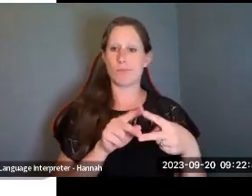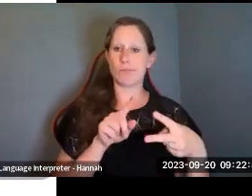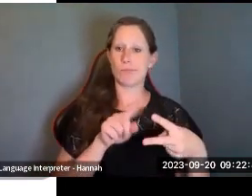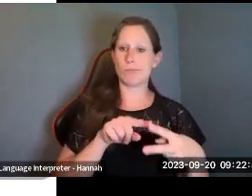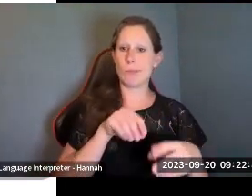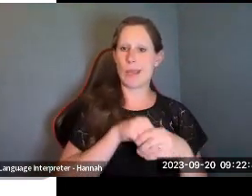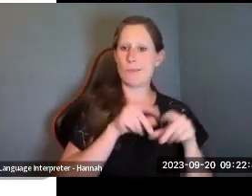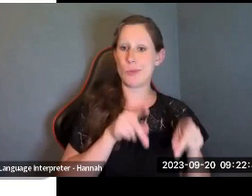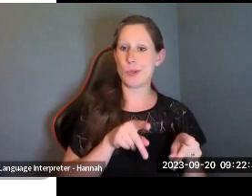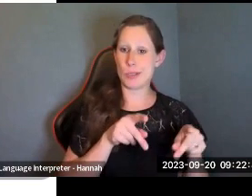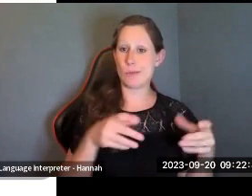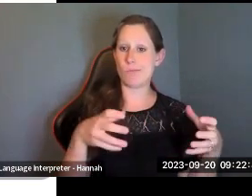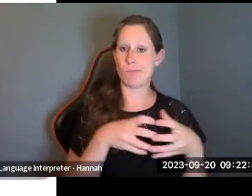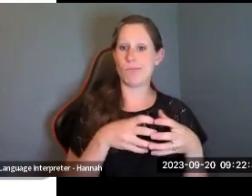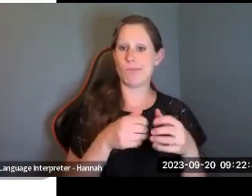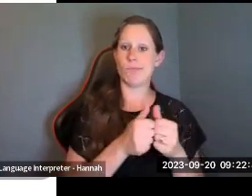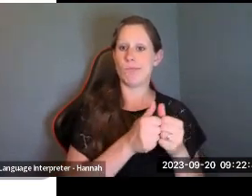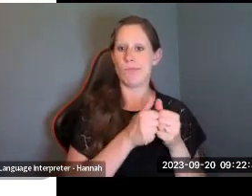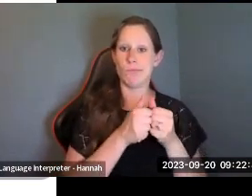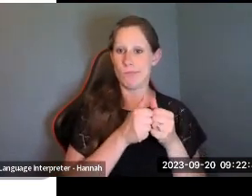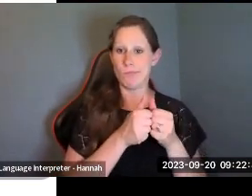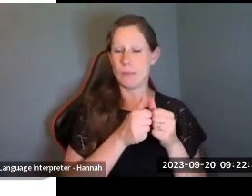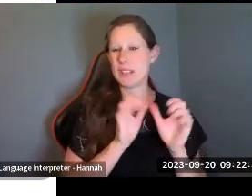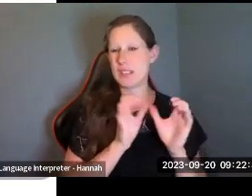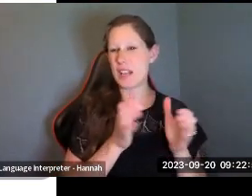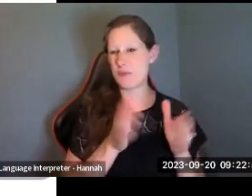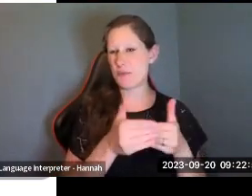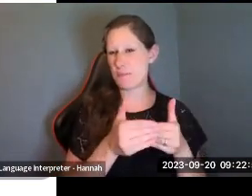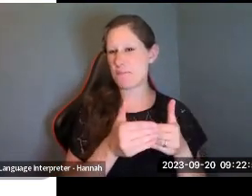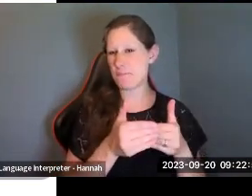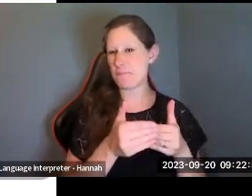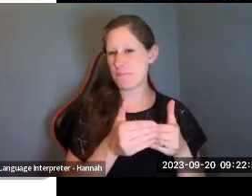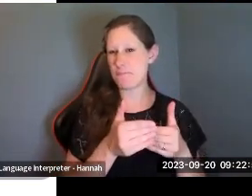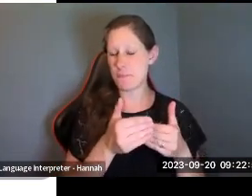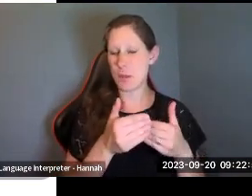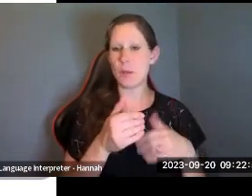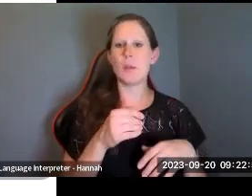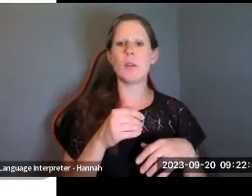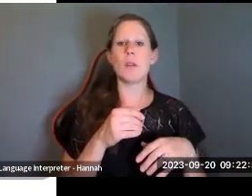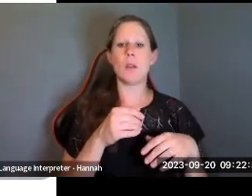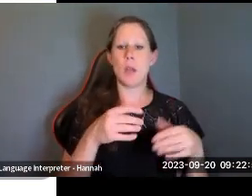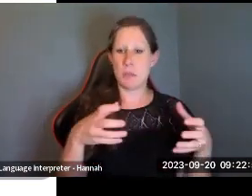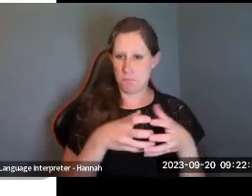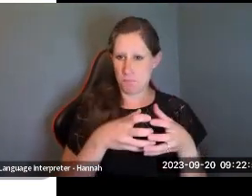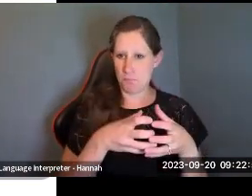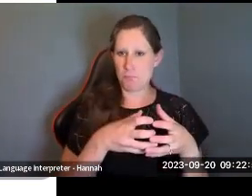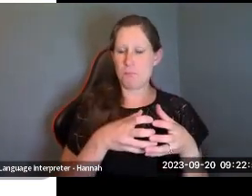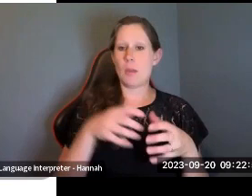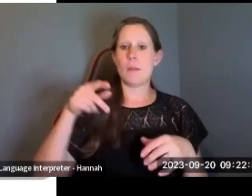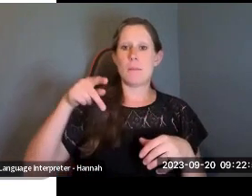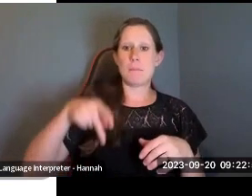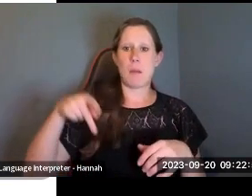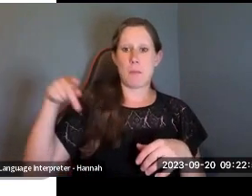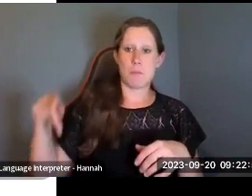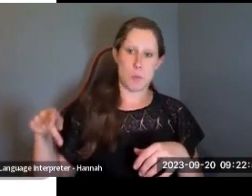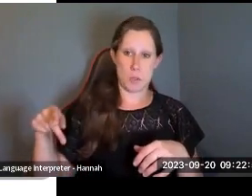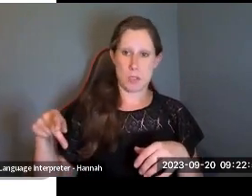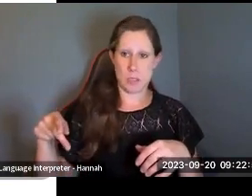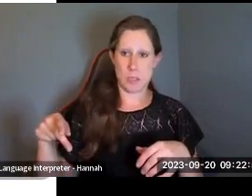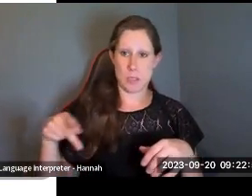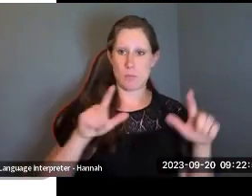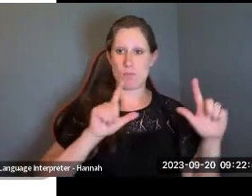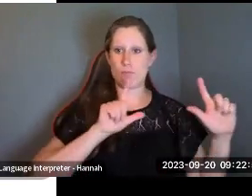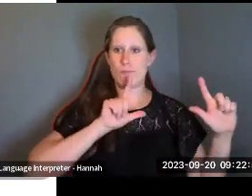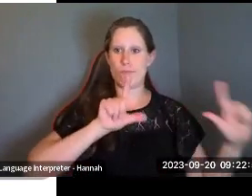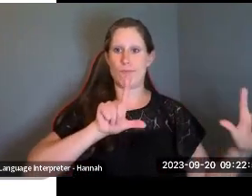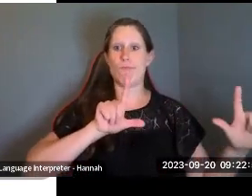person, which is just in a classroom setting in person. There will be a PowerPoint and